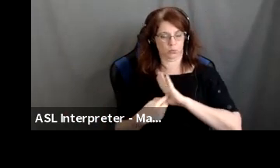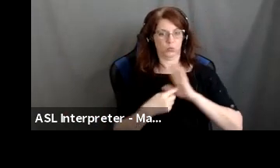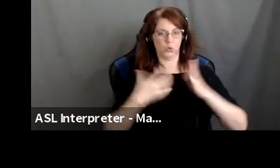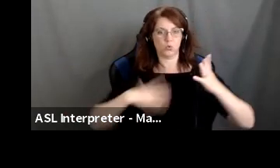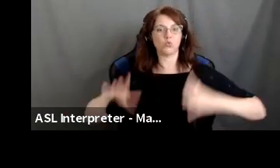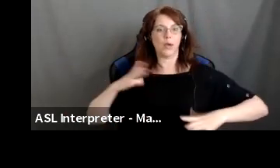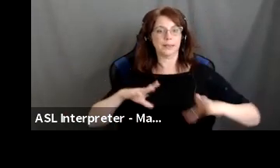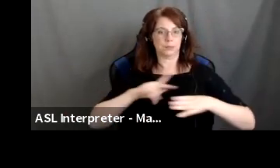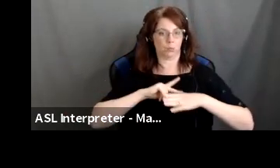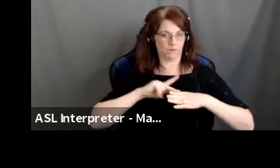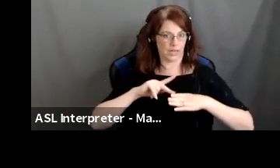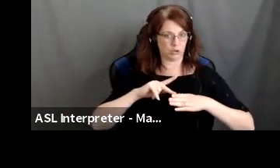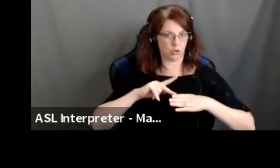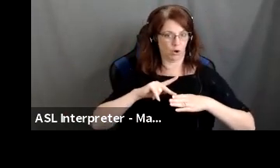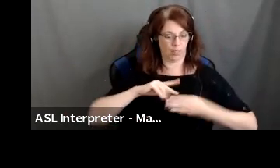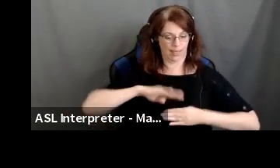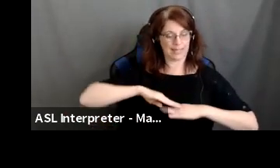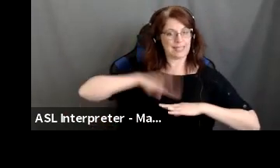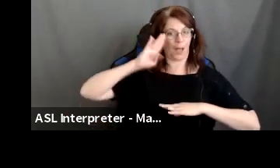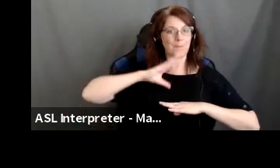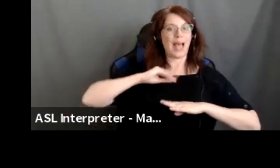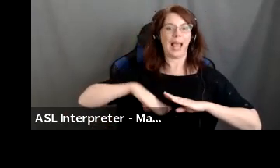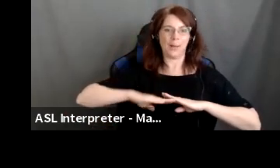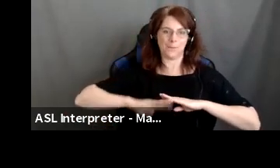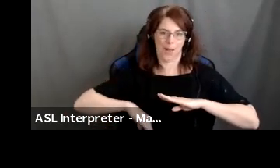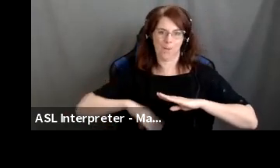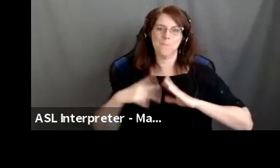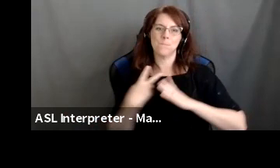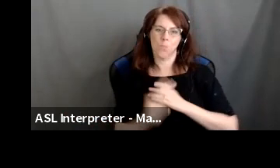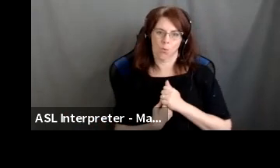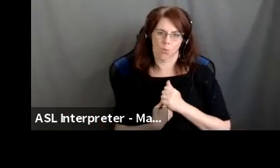in professional dress on both the top and on the bottom.